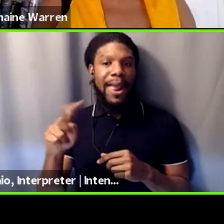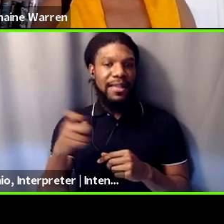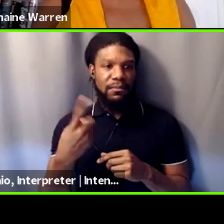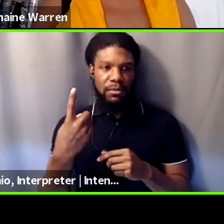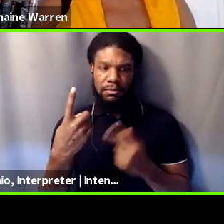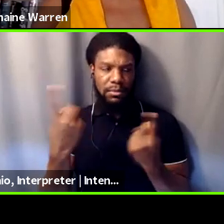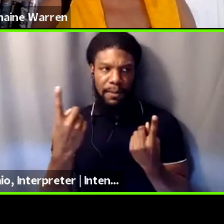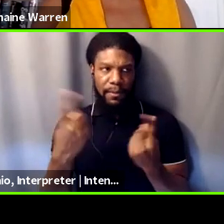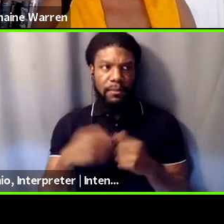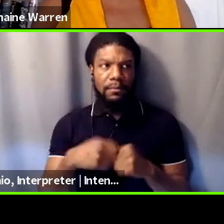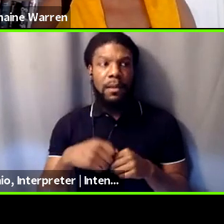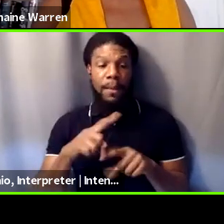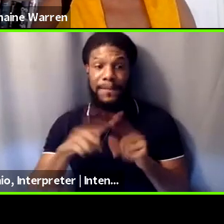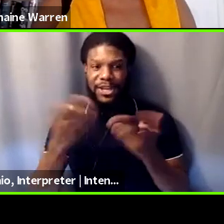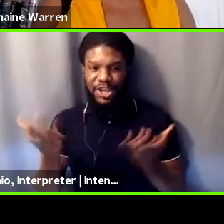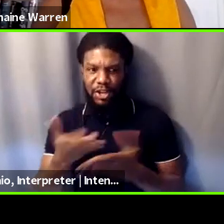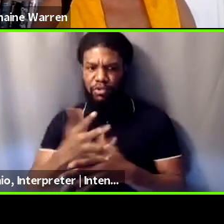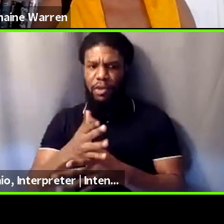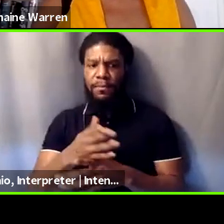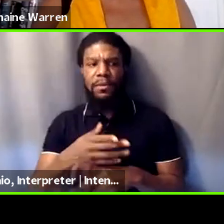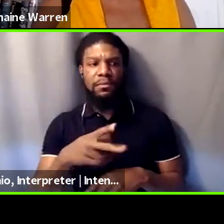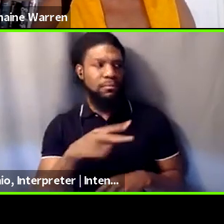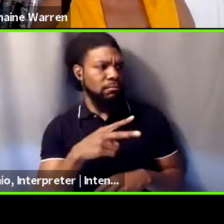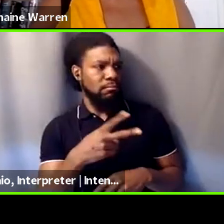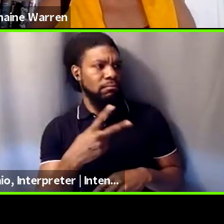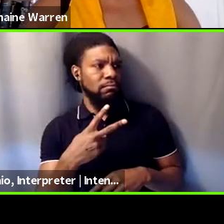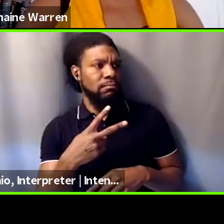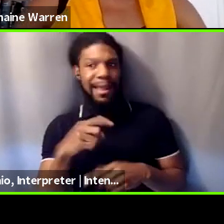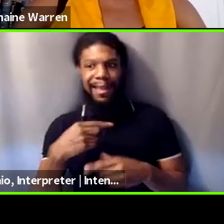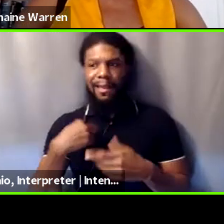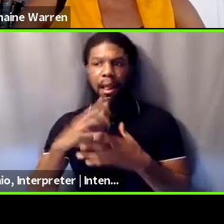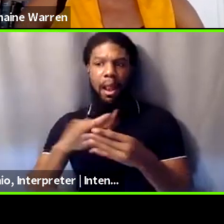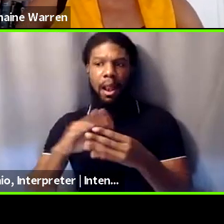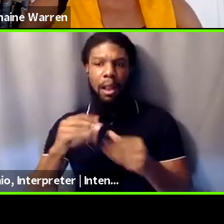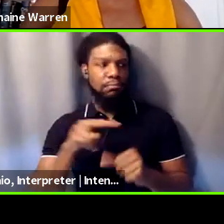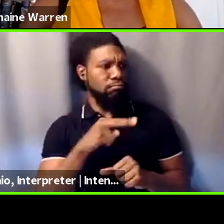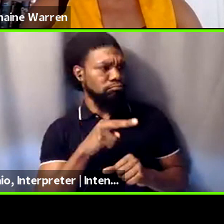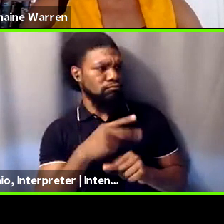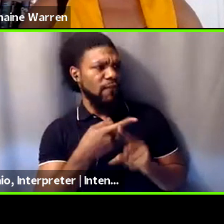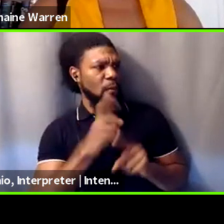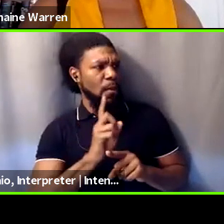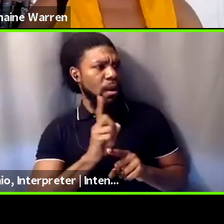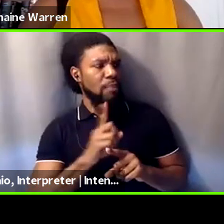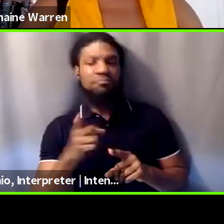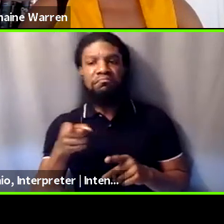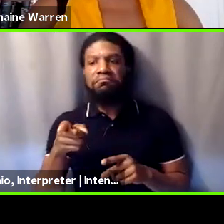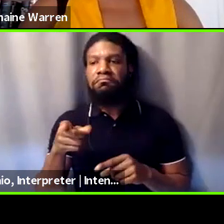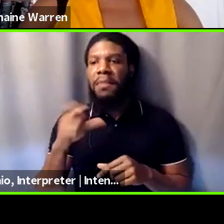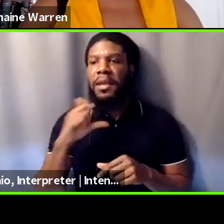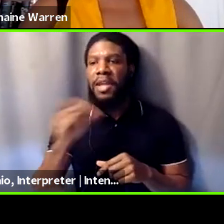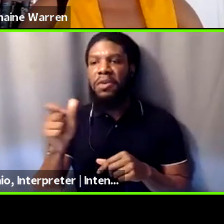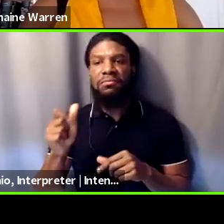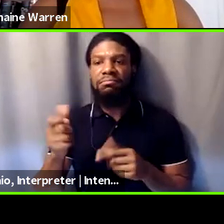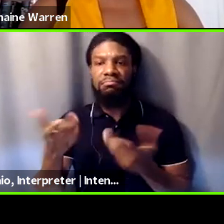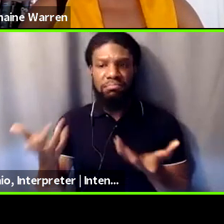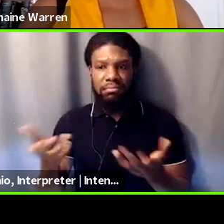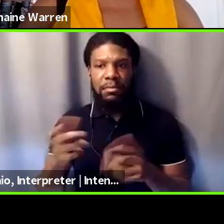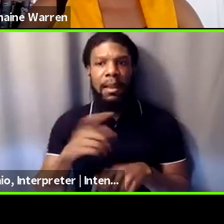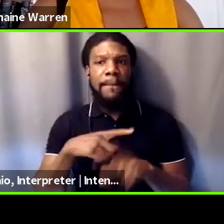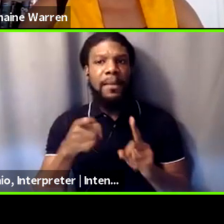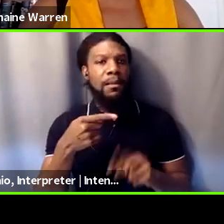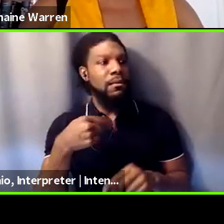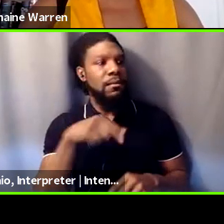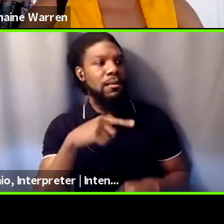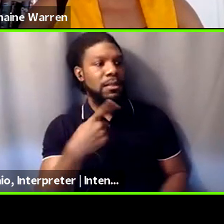yeah, they just don't. But they're like, oh, you're from the US, right? And